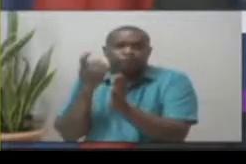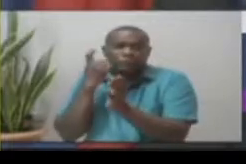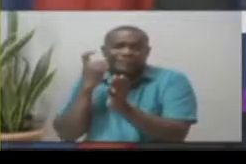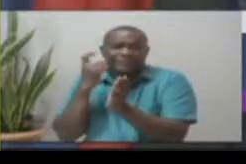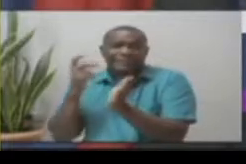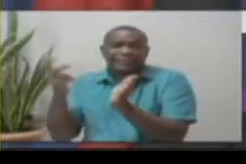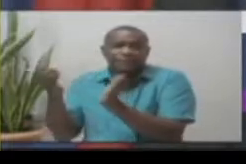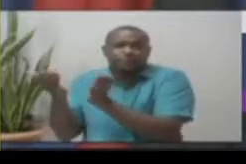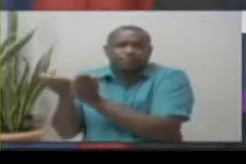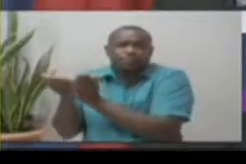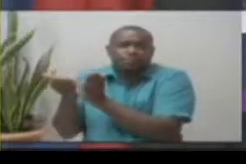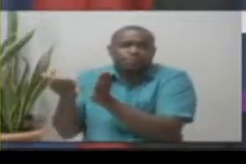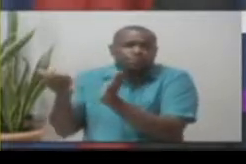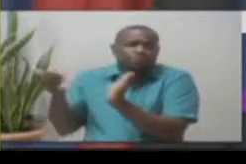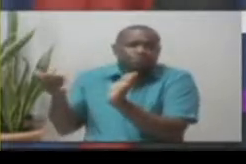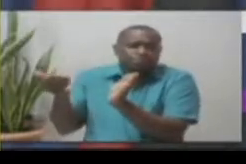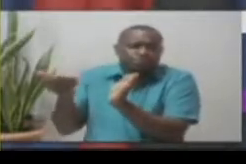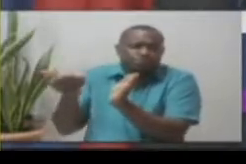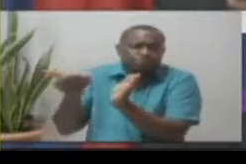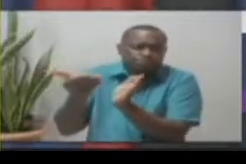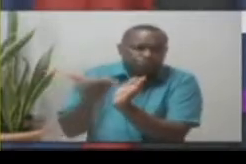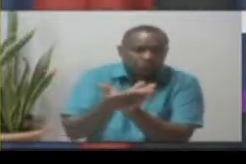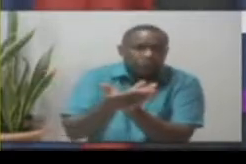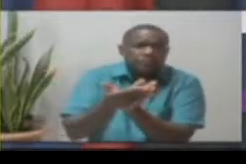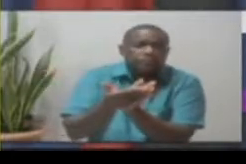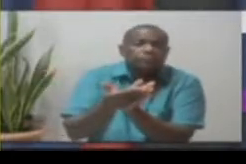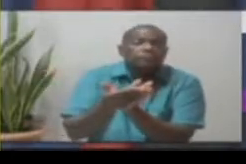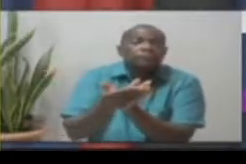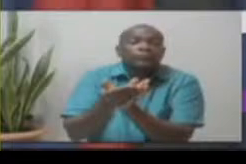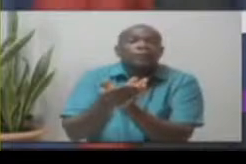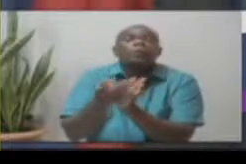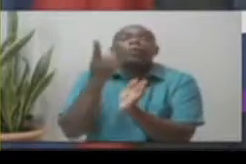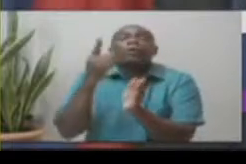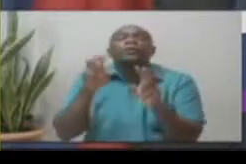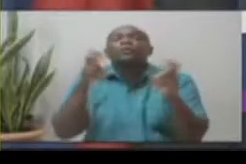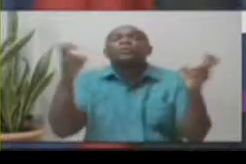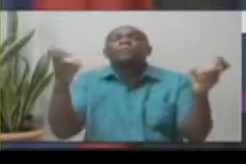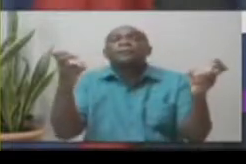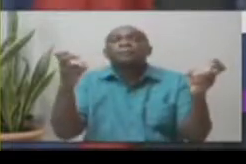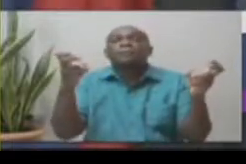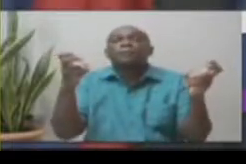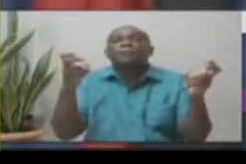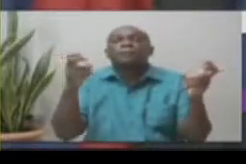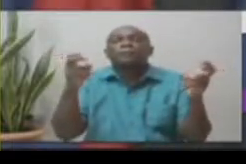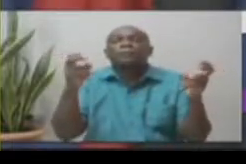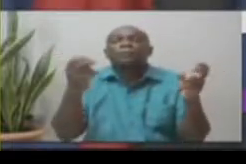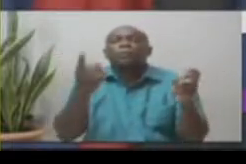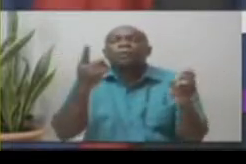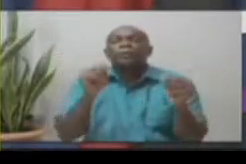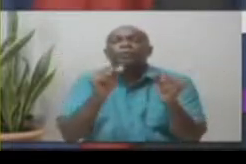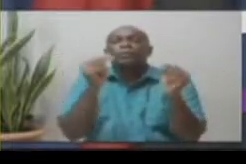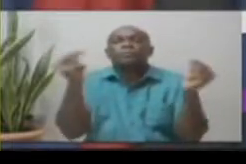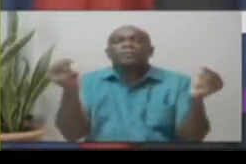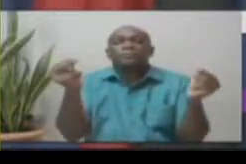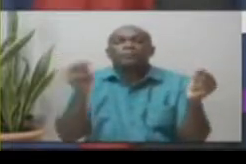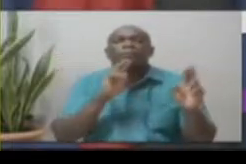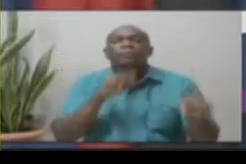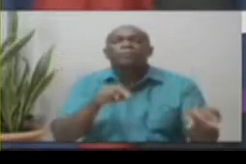One newspaper reported it on page 11. The other 2, not interested.